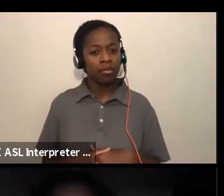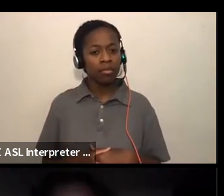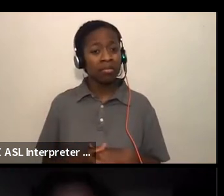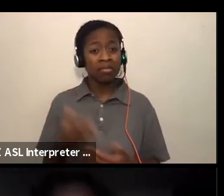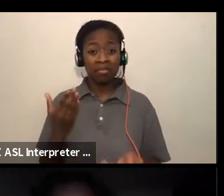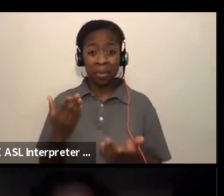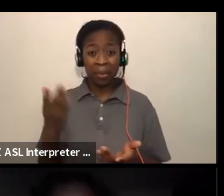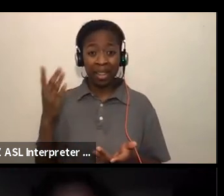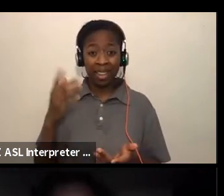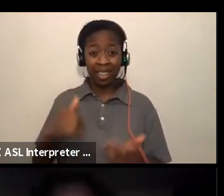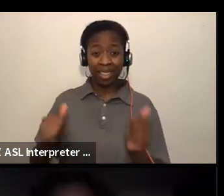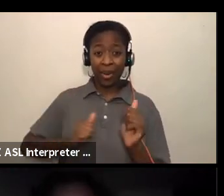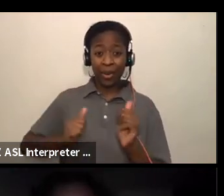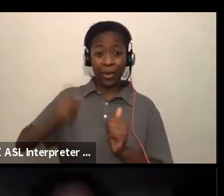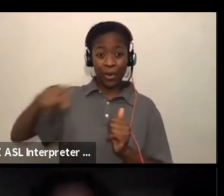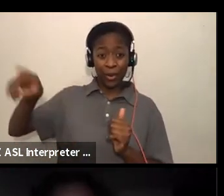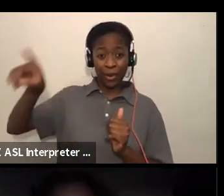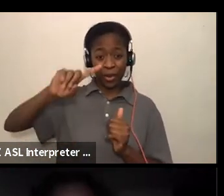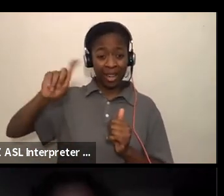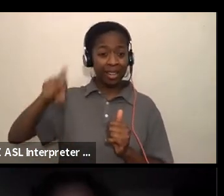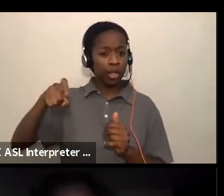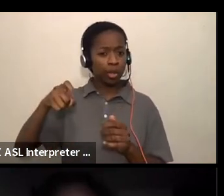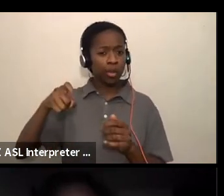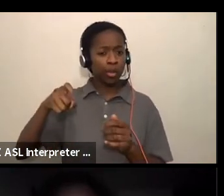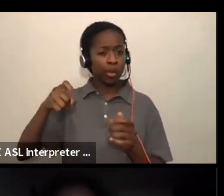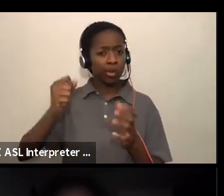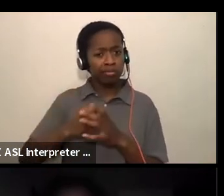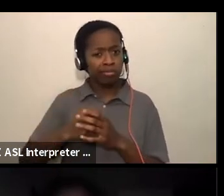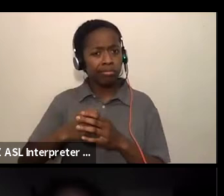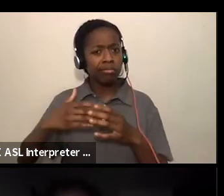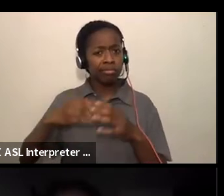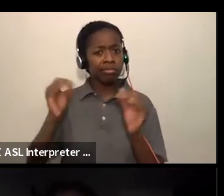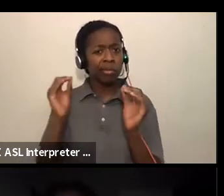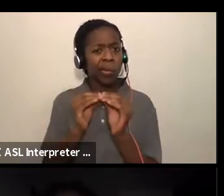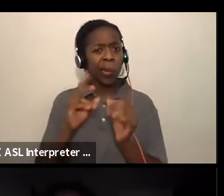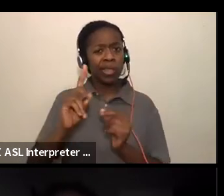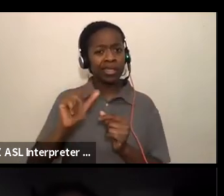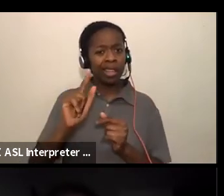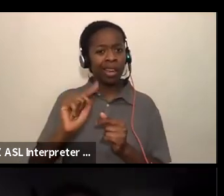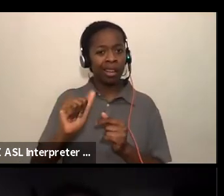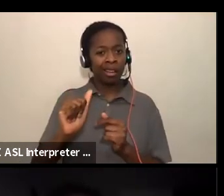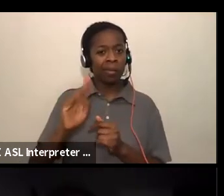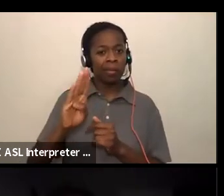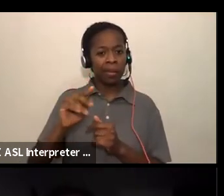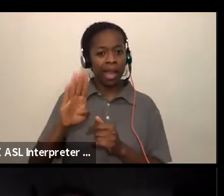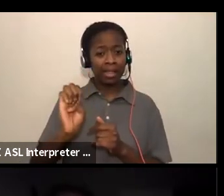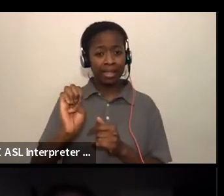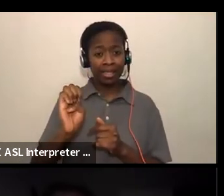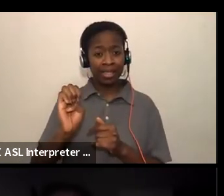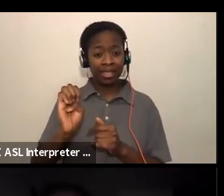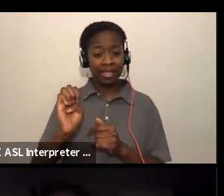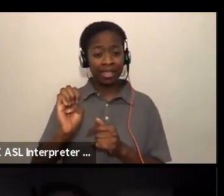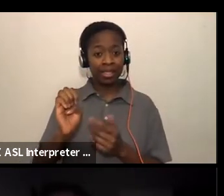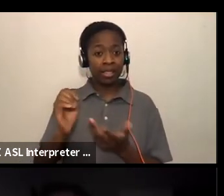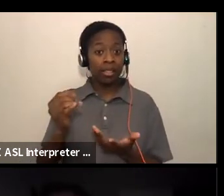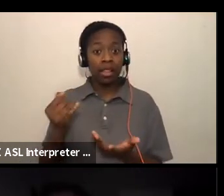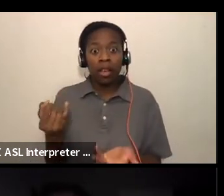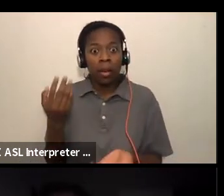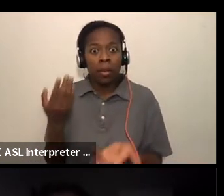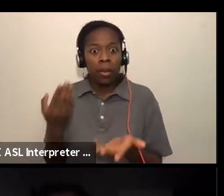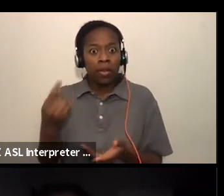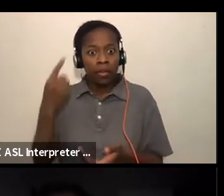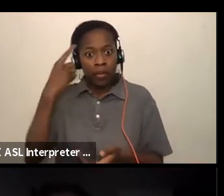database, really thinking about, okay, I want to direct 12th Night. It doesn't mean like you have to pick another like white director for this, or you